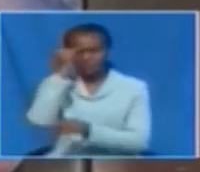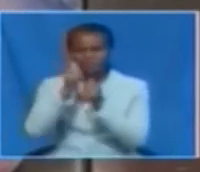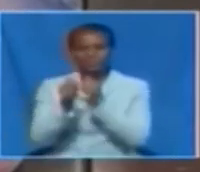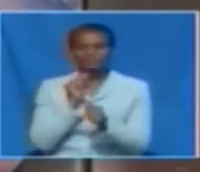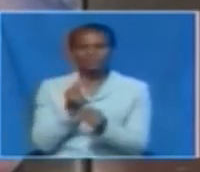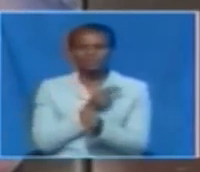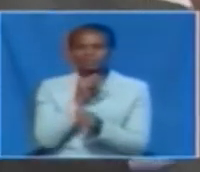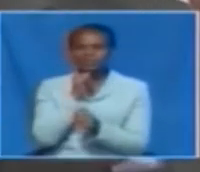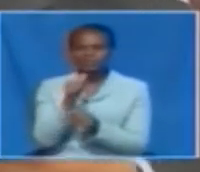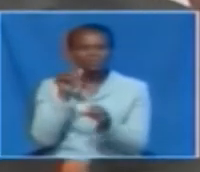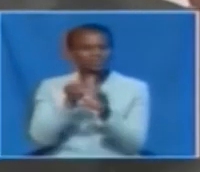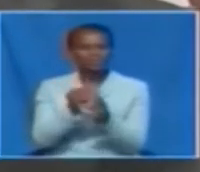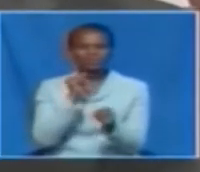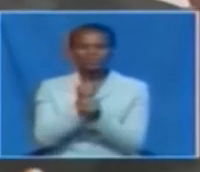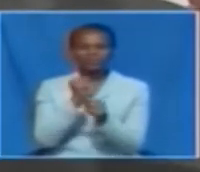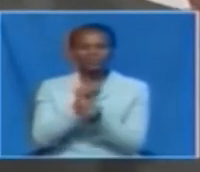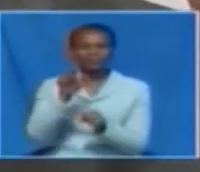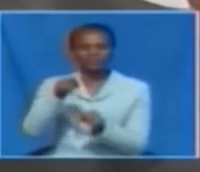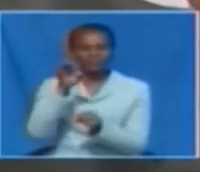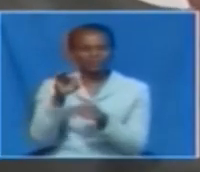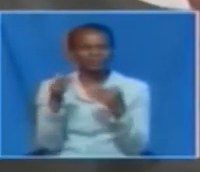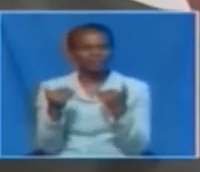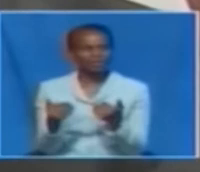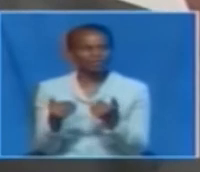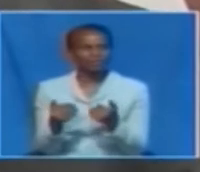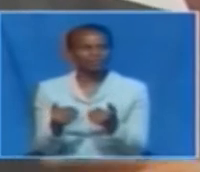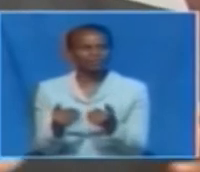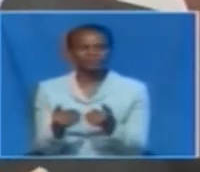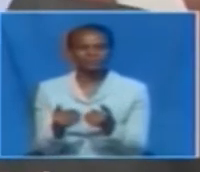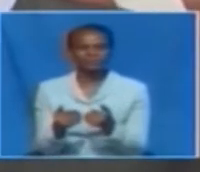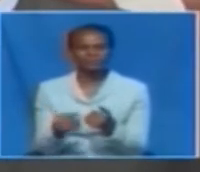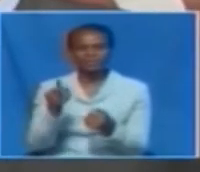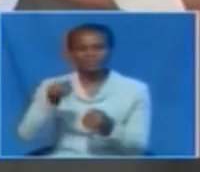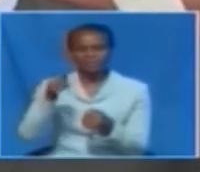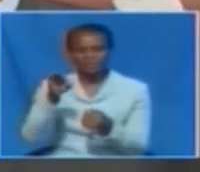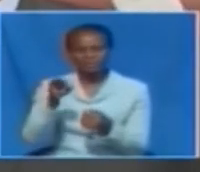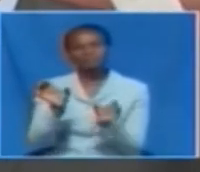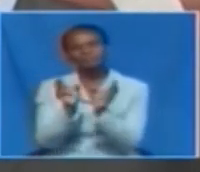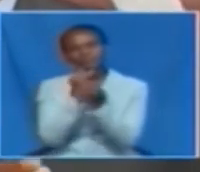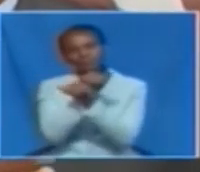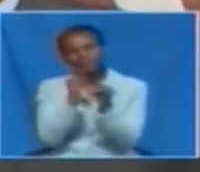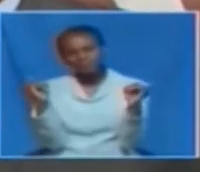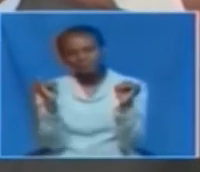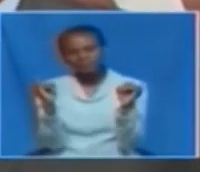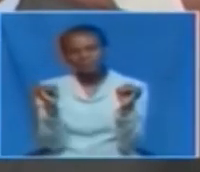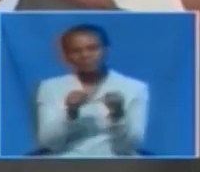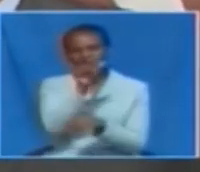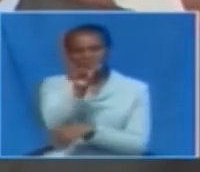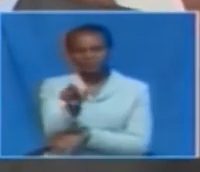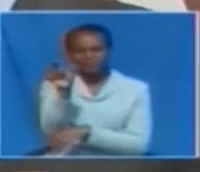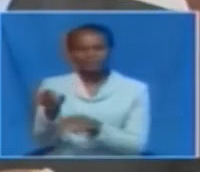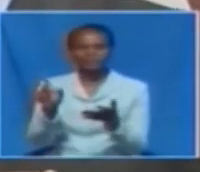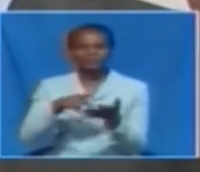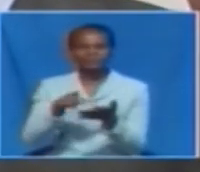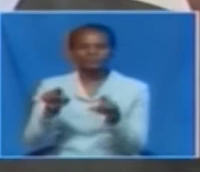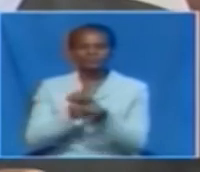not in an alliance with PF as it stands right now. PF is running as an individual party. Like I said before,